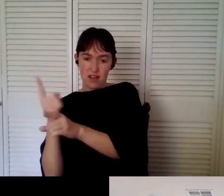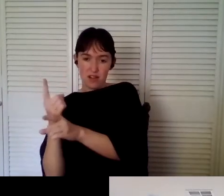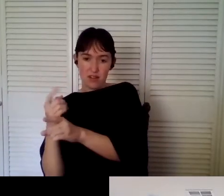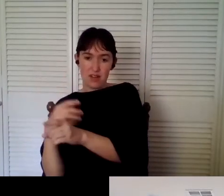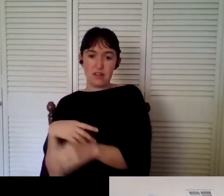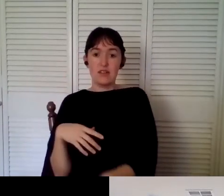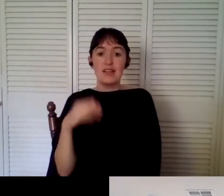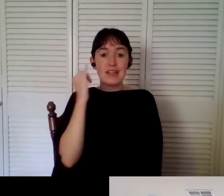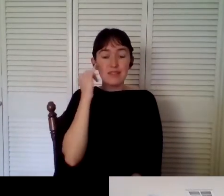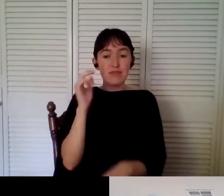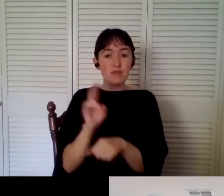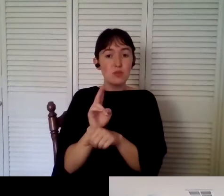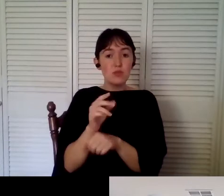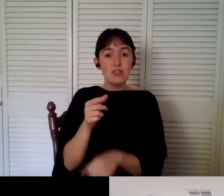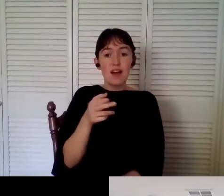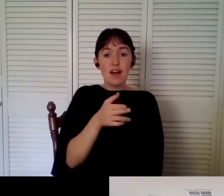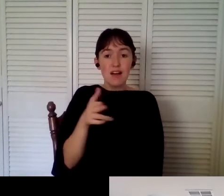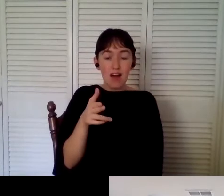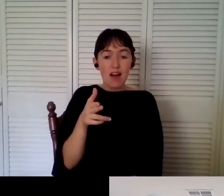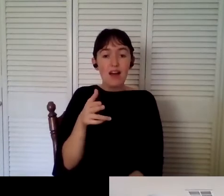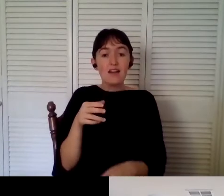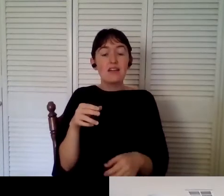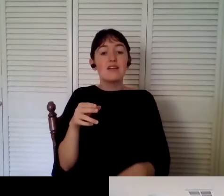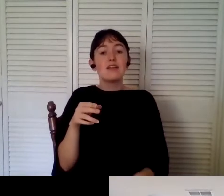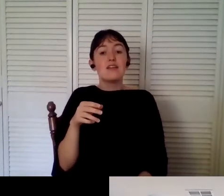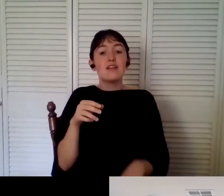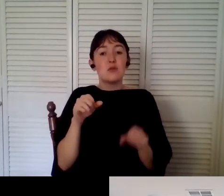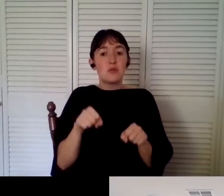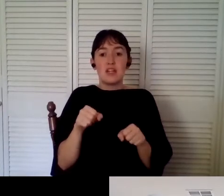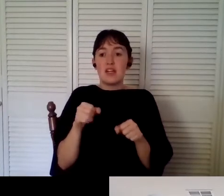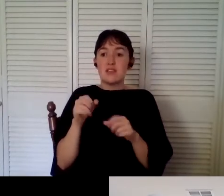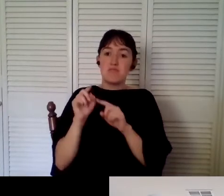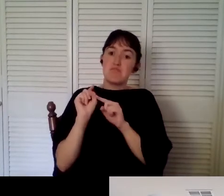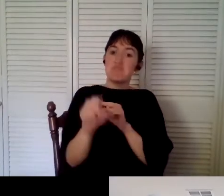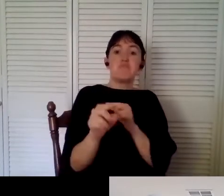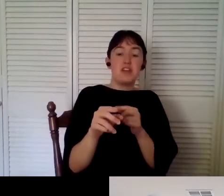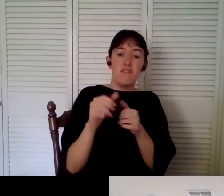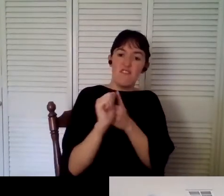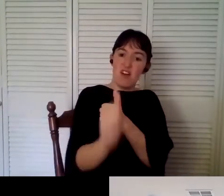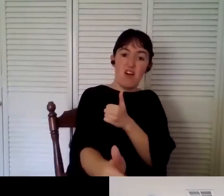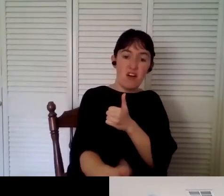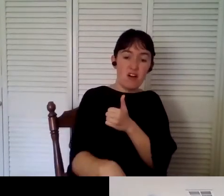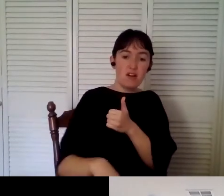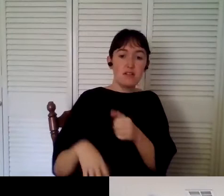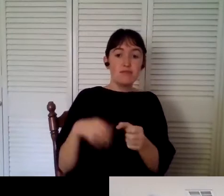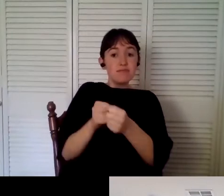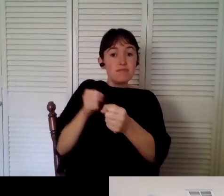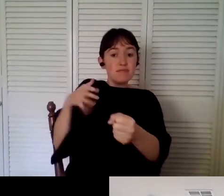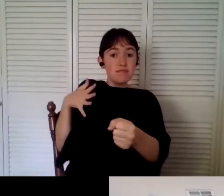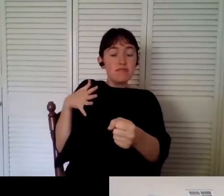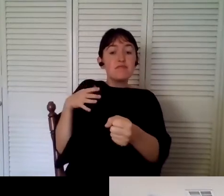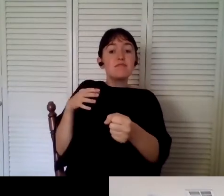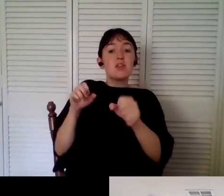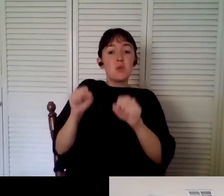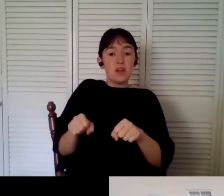A bow you can shoot on a straight line or aim on a straight line for like up to 100 yards. Right. In atlatl you can aim and hit